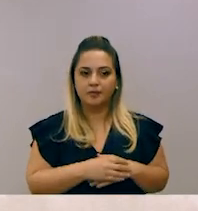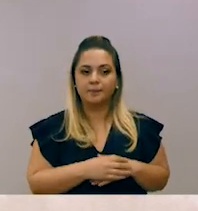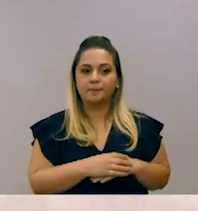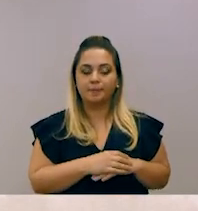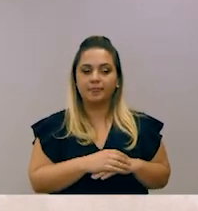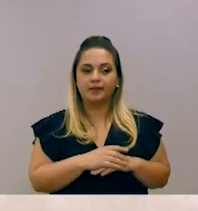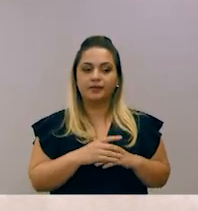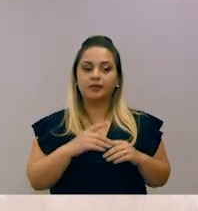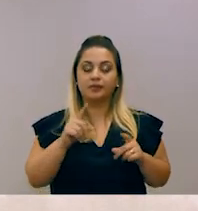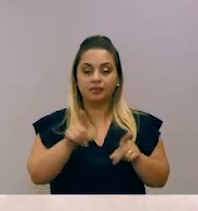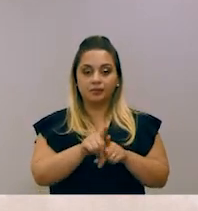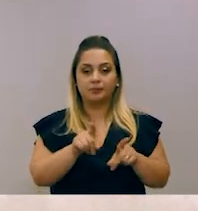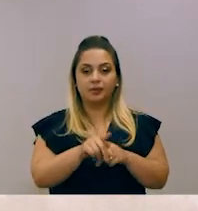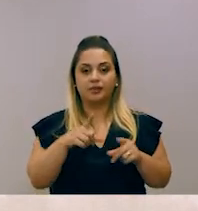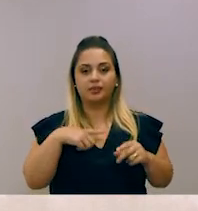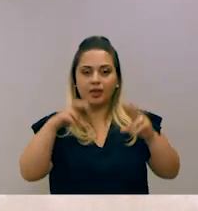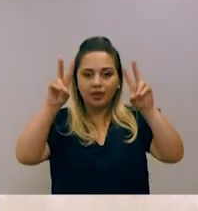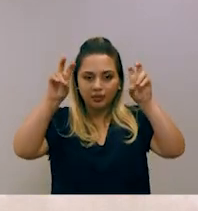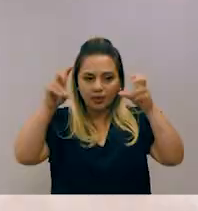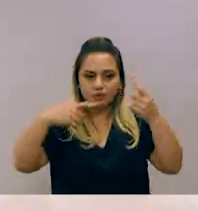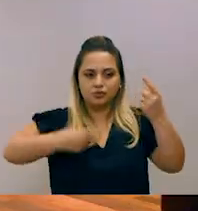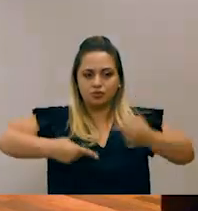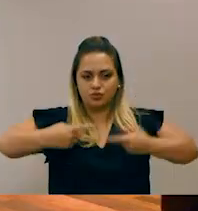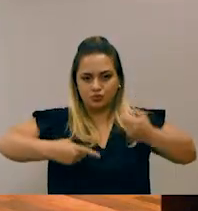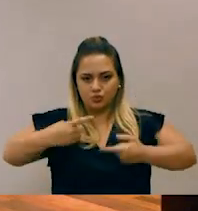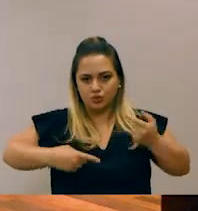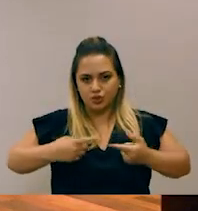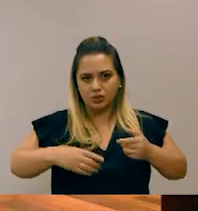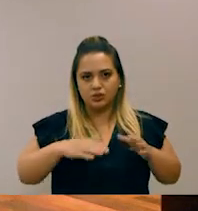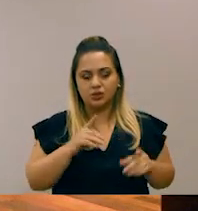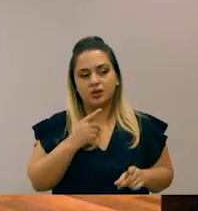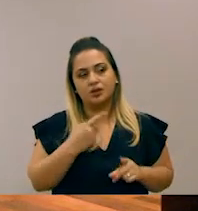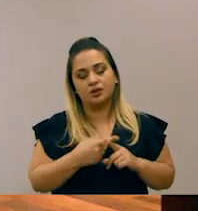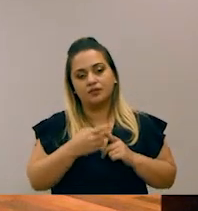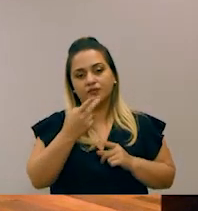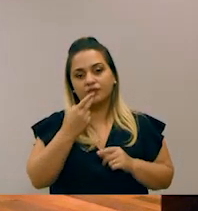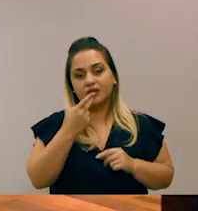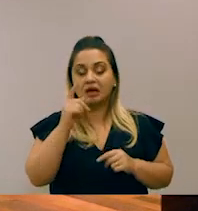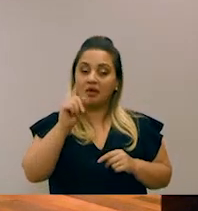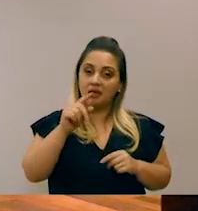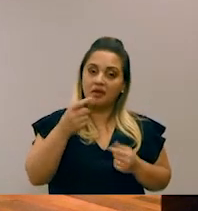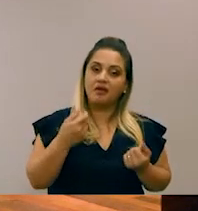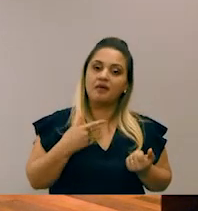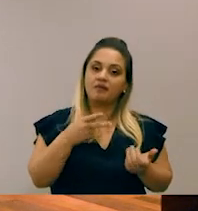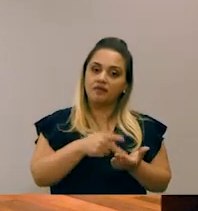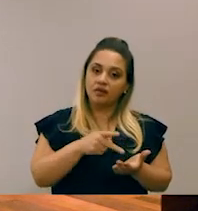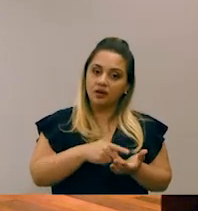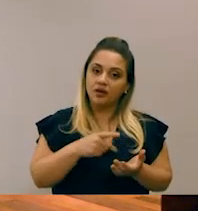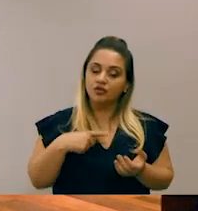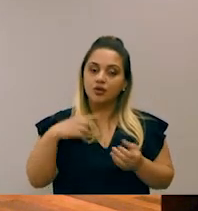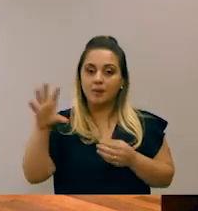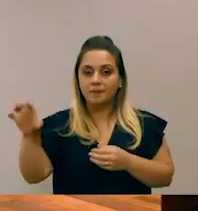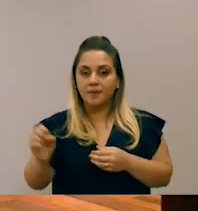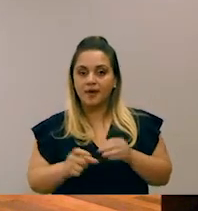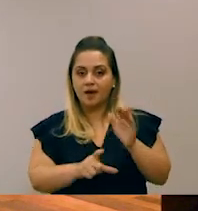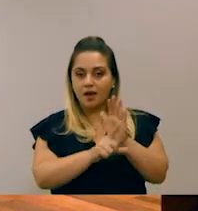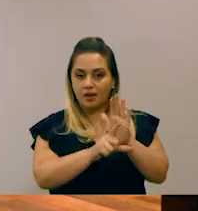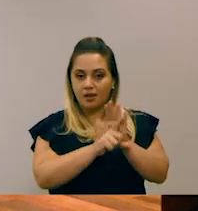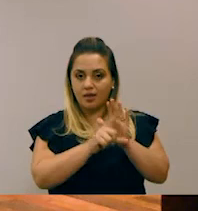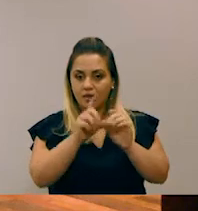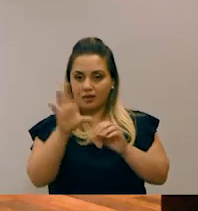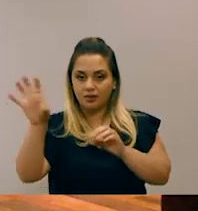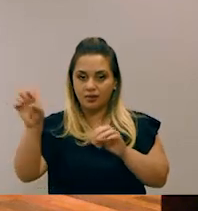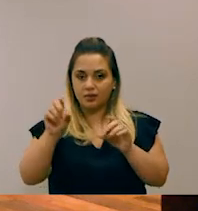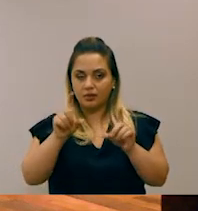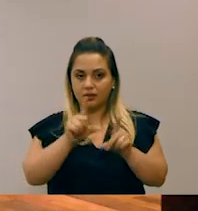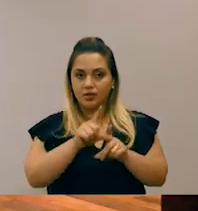benefits. And the arguments proposed in that petition to prove that